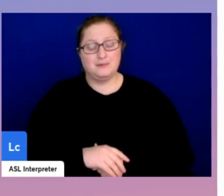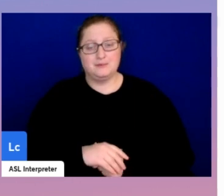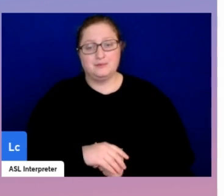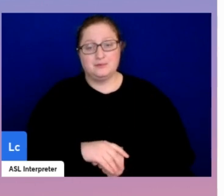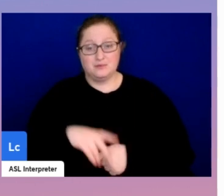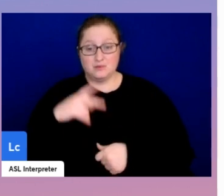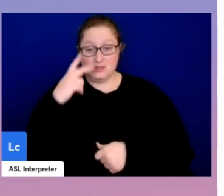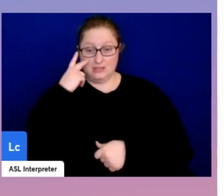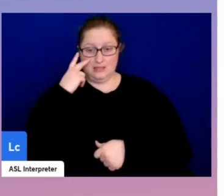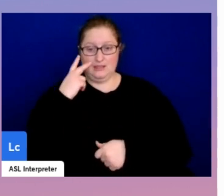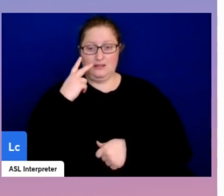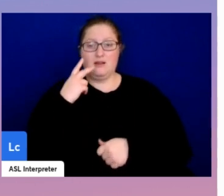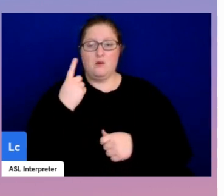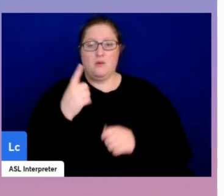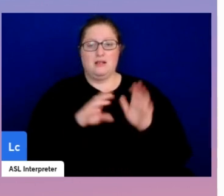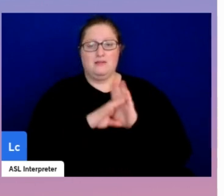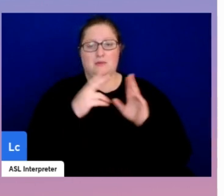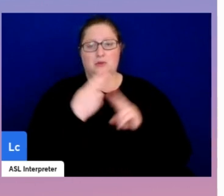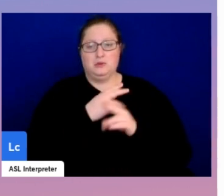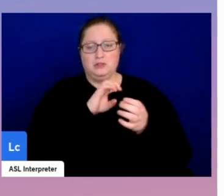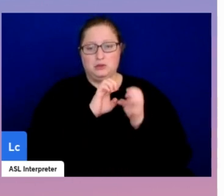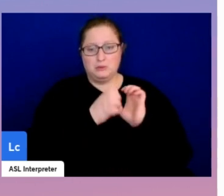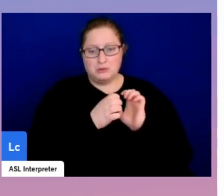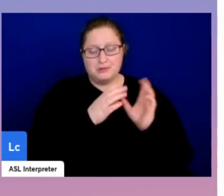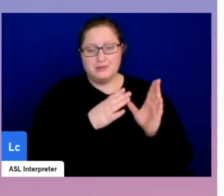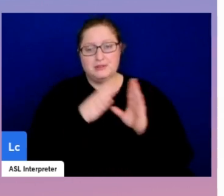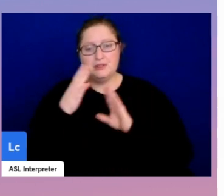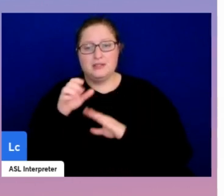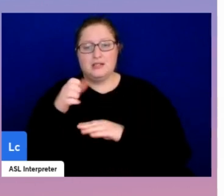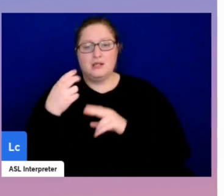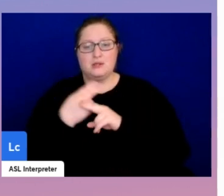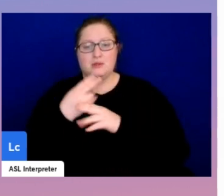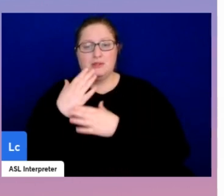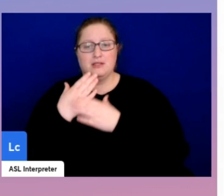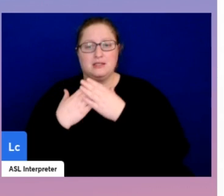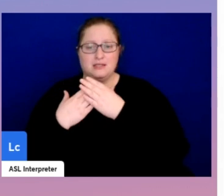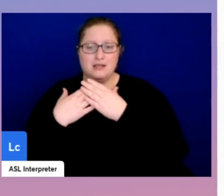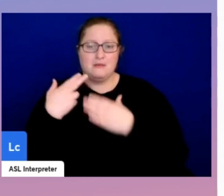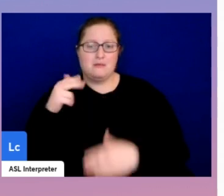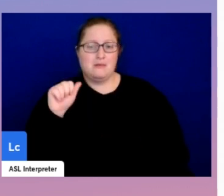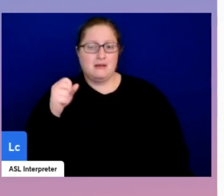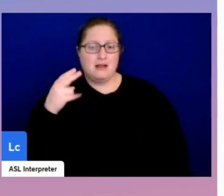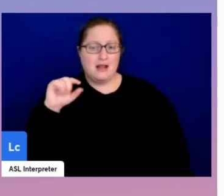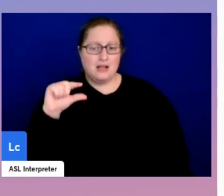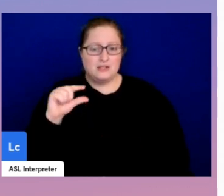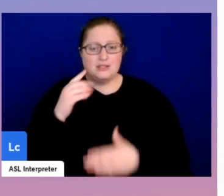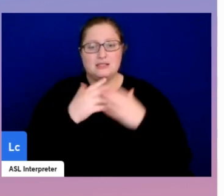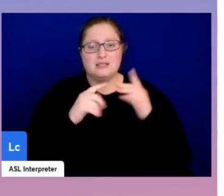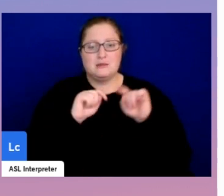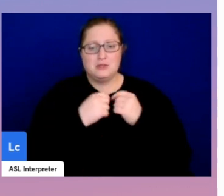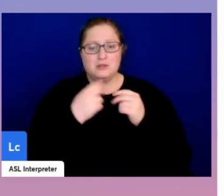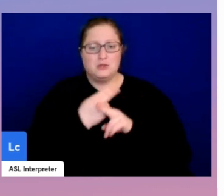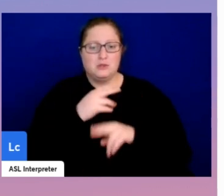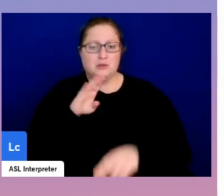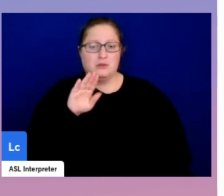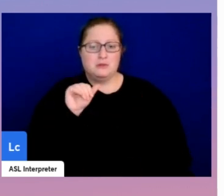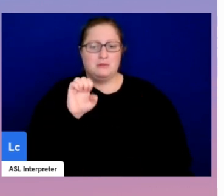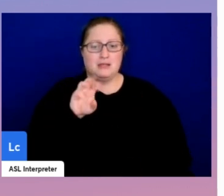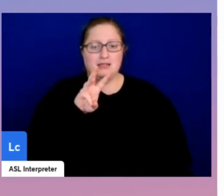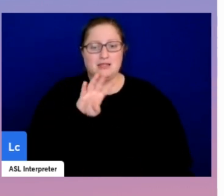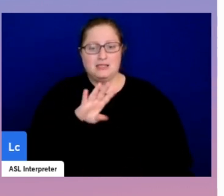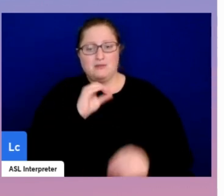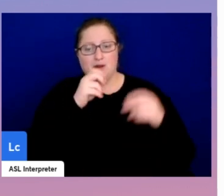meme, we see that one developer is using encryption, another is using some hashing technique, some teams are just using base 64